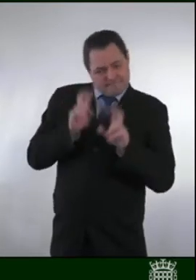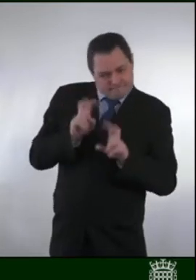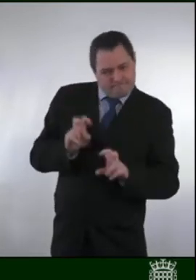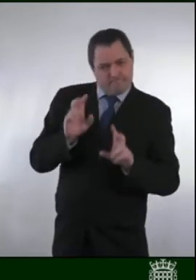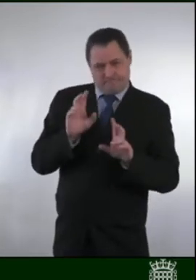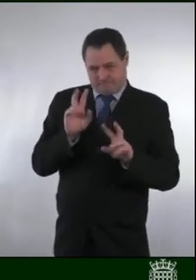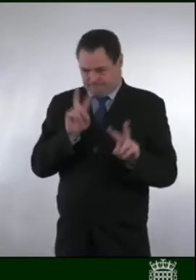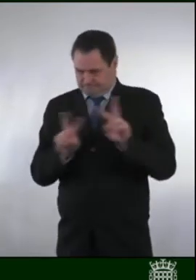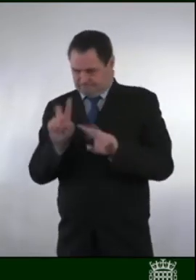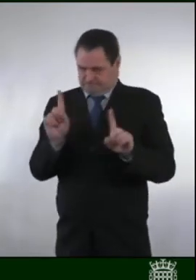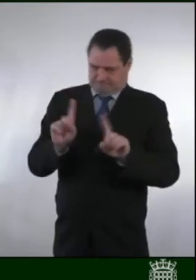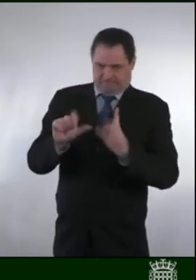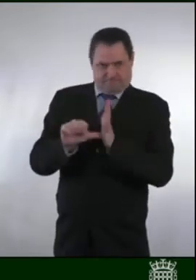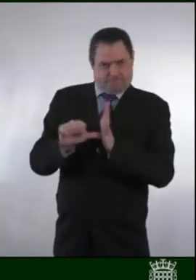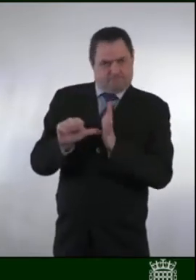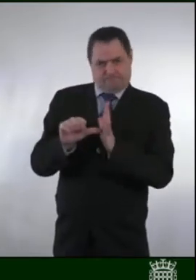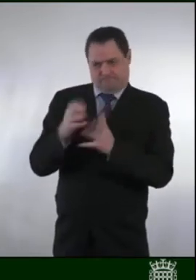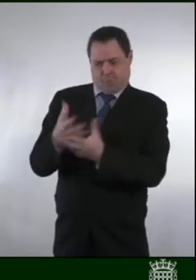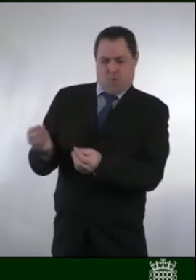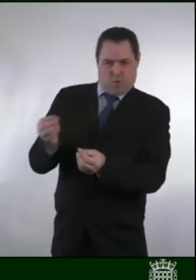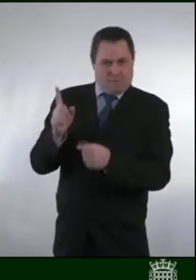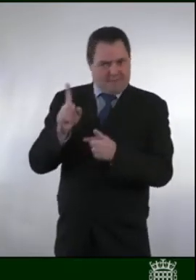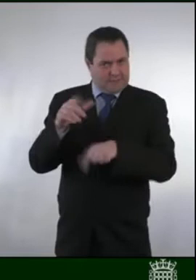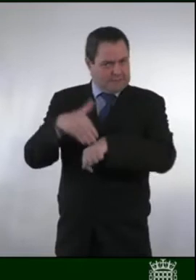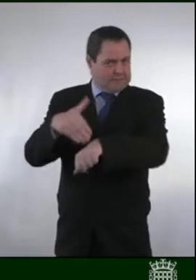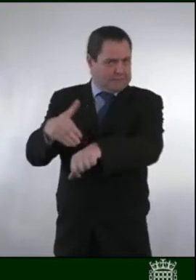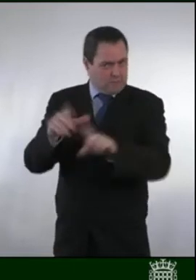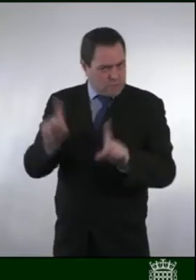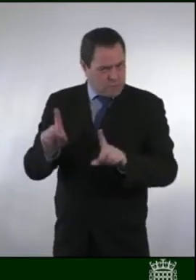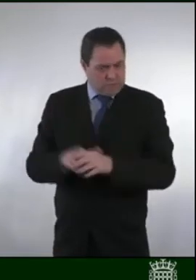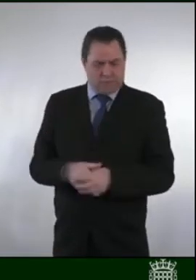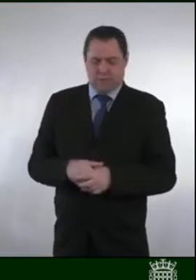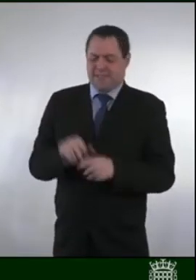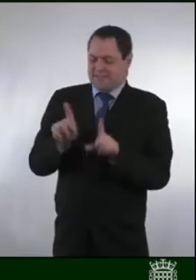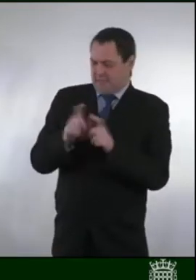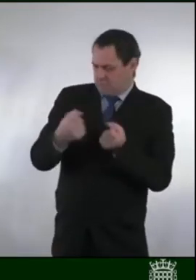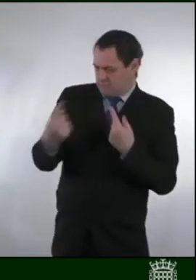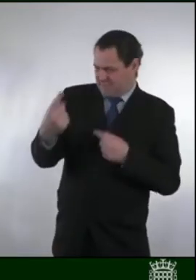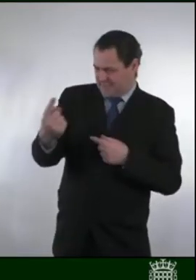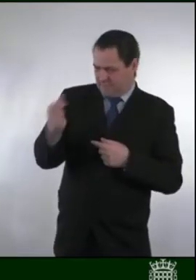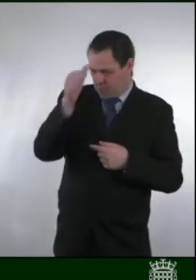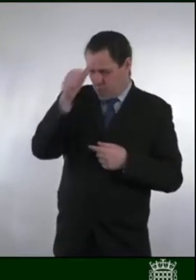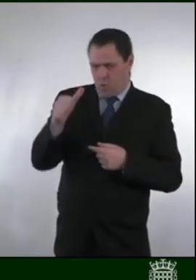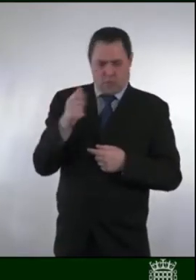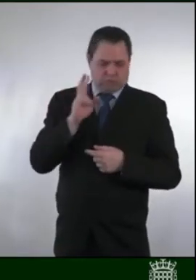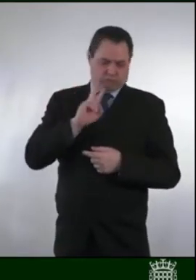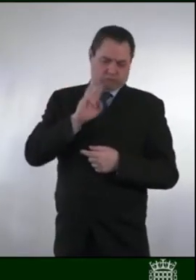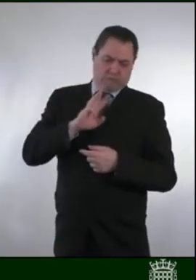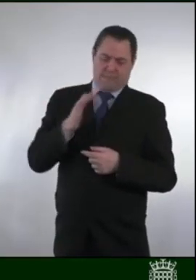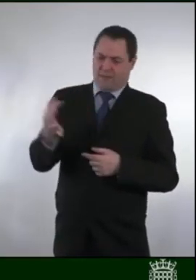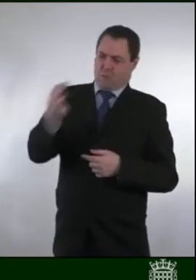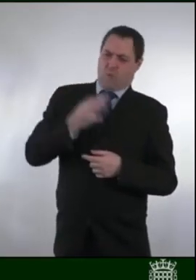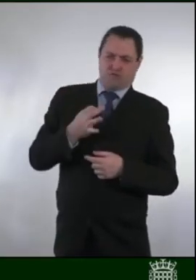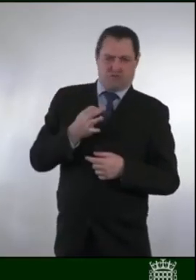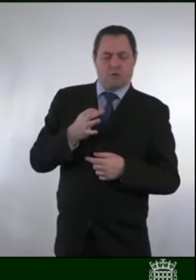the right honourable gentleman will know from the urgent question that was held in the House only a few days ago, they believe that they